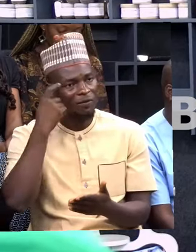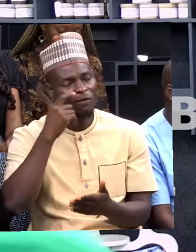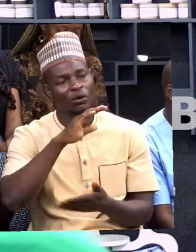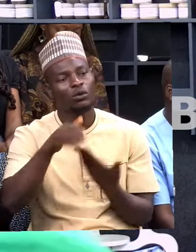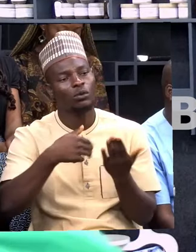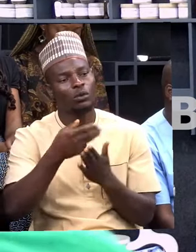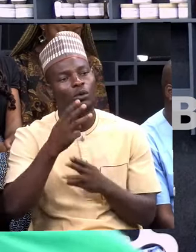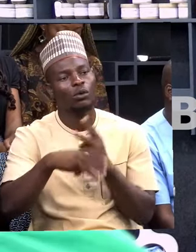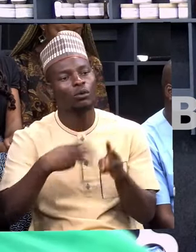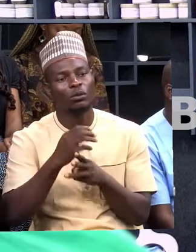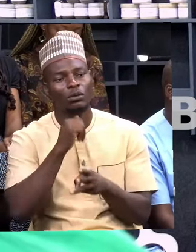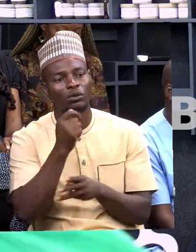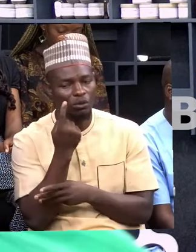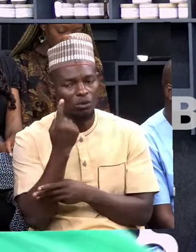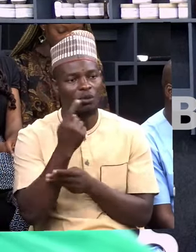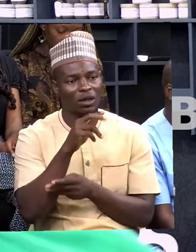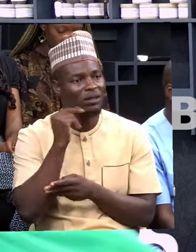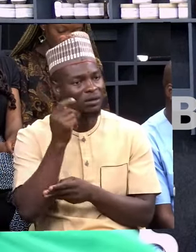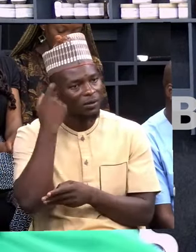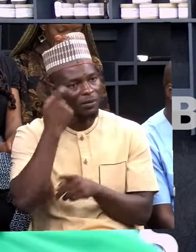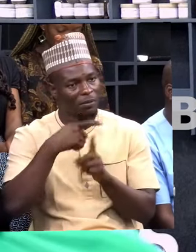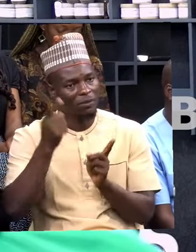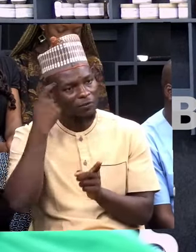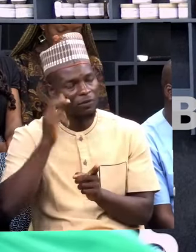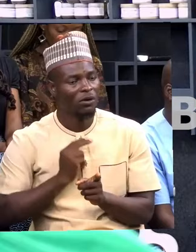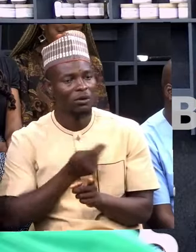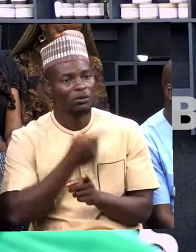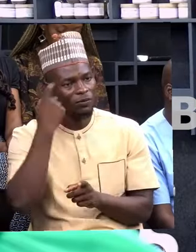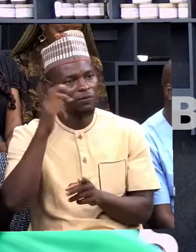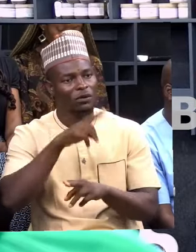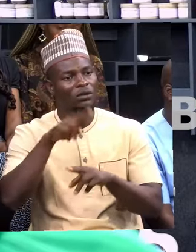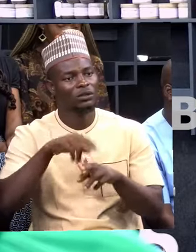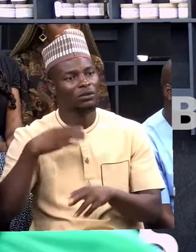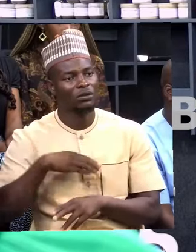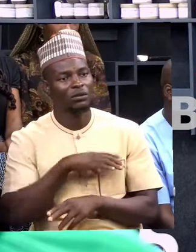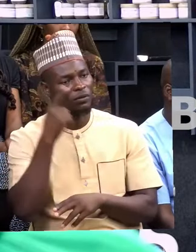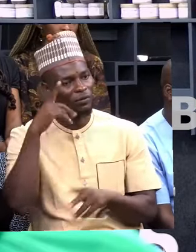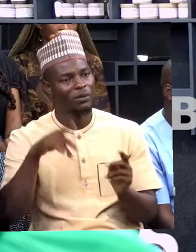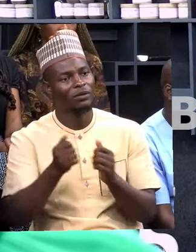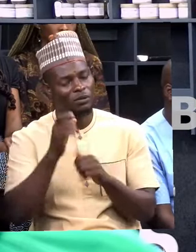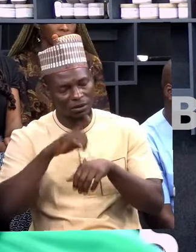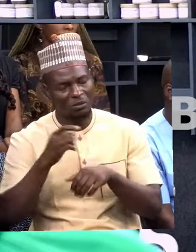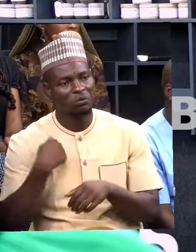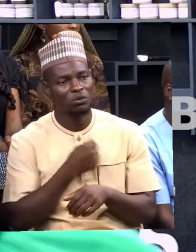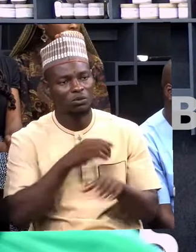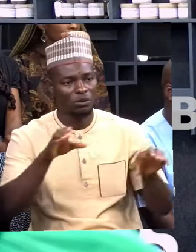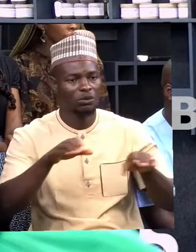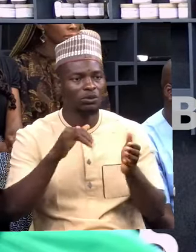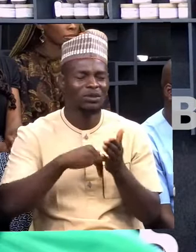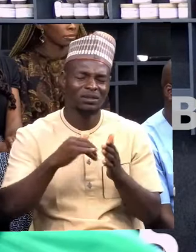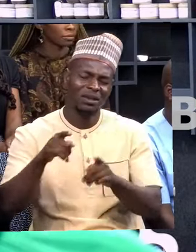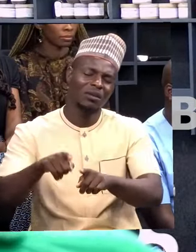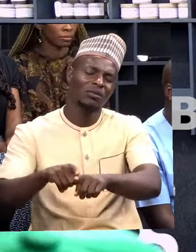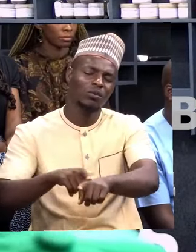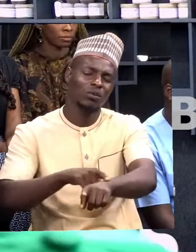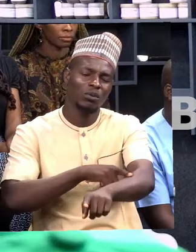Nigeria. But for us, for National Commission for Person with Disability, we go do our week long activities we